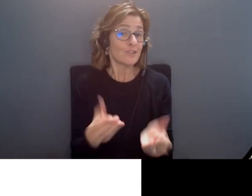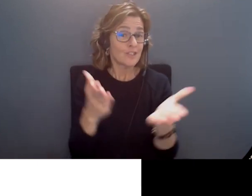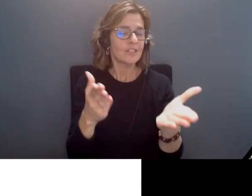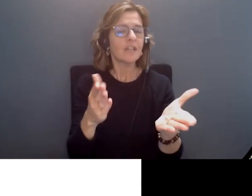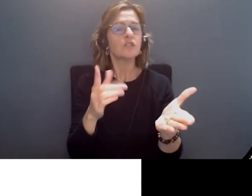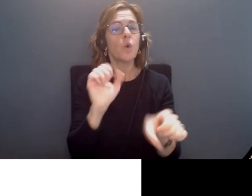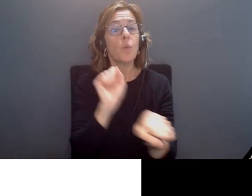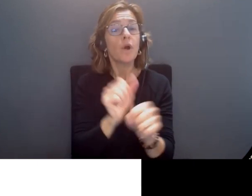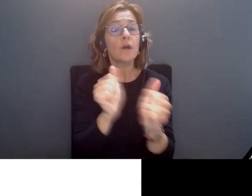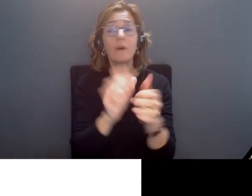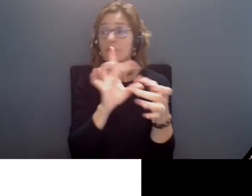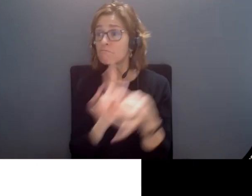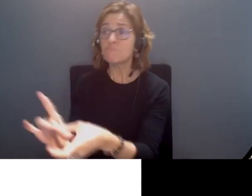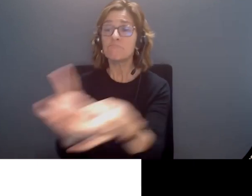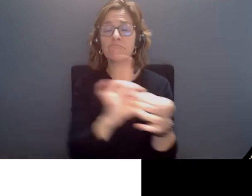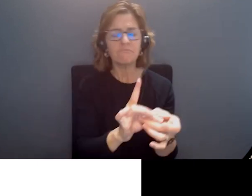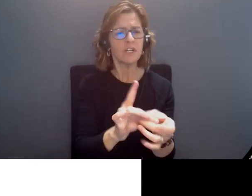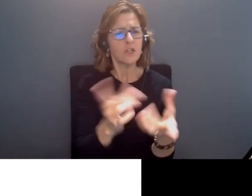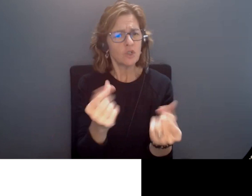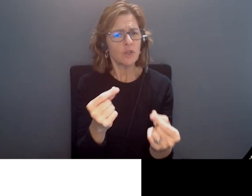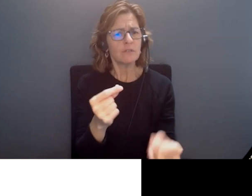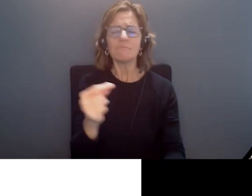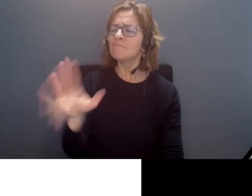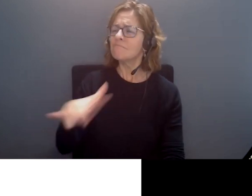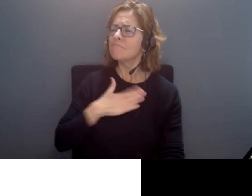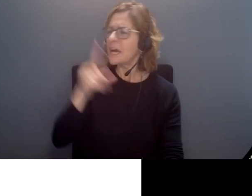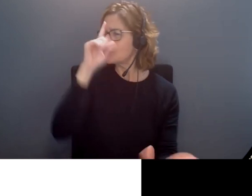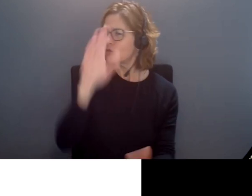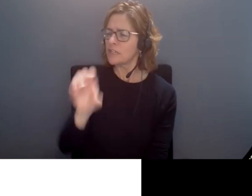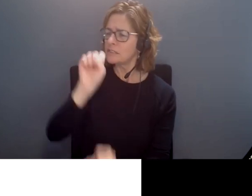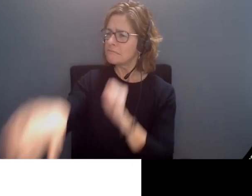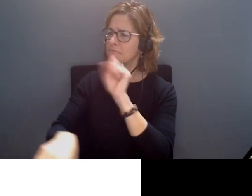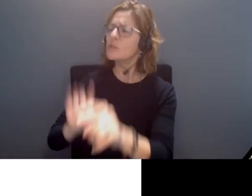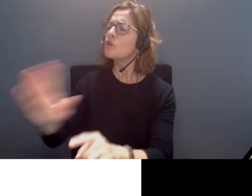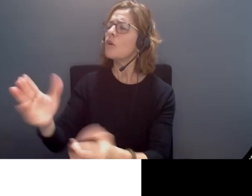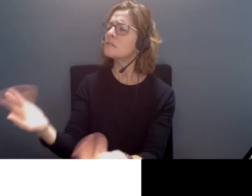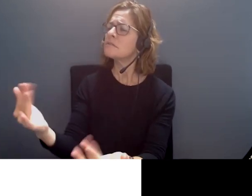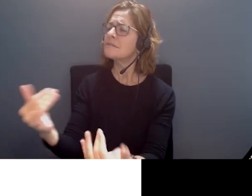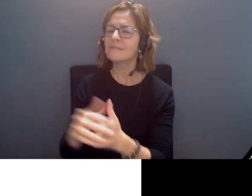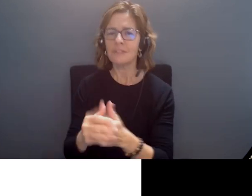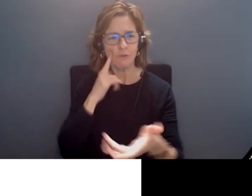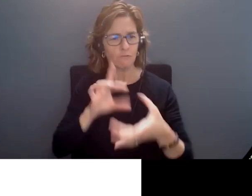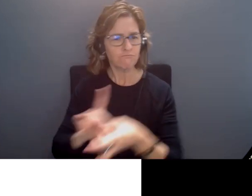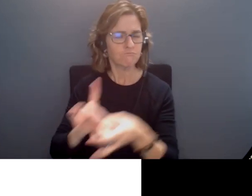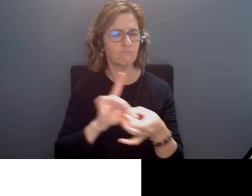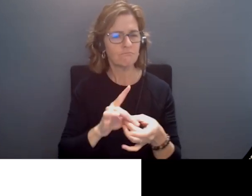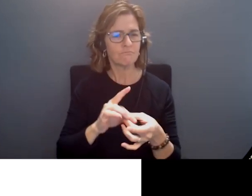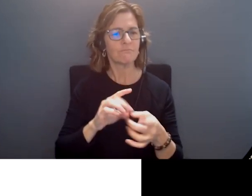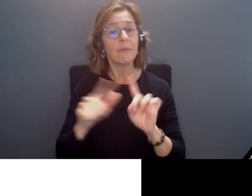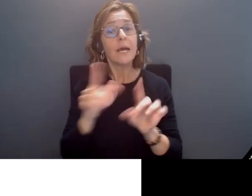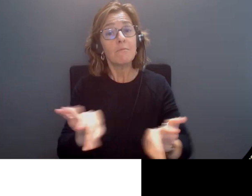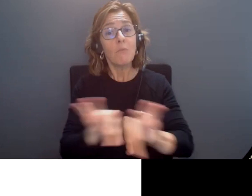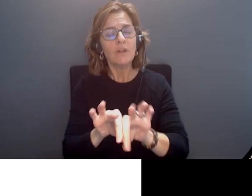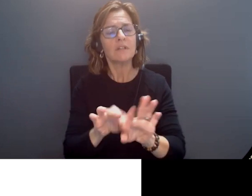about what strategies will work best for you and your organization. The key thing to keep in mind is to keep that conversation